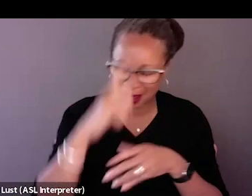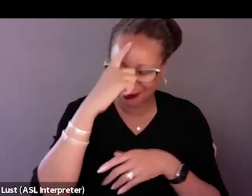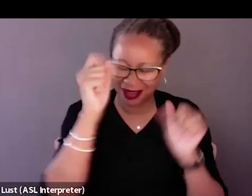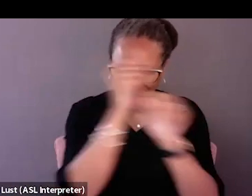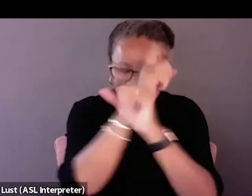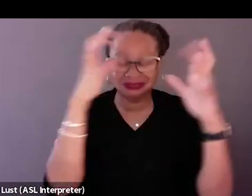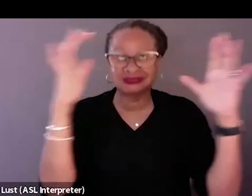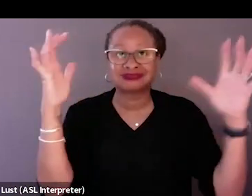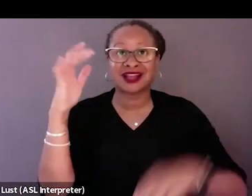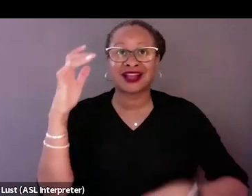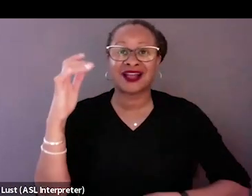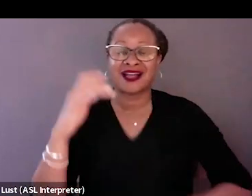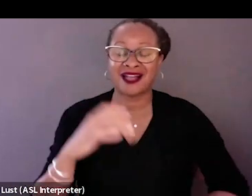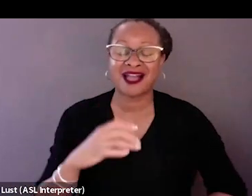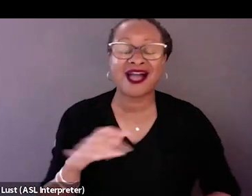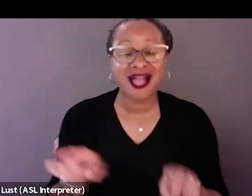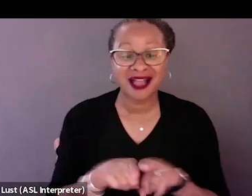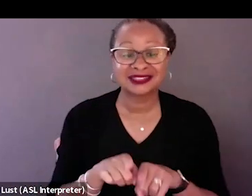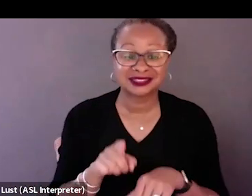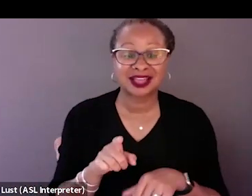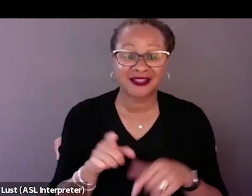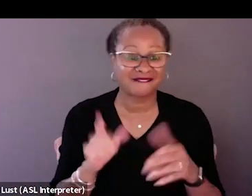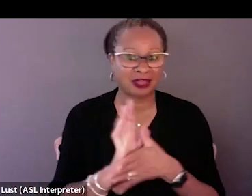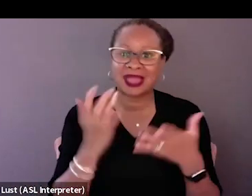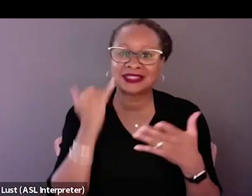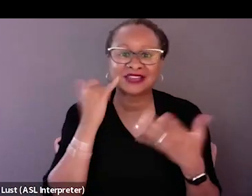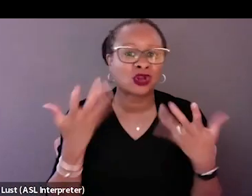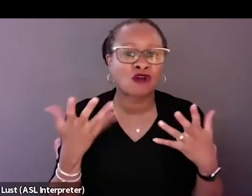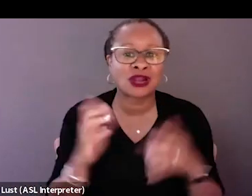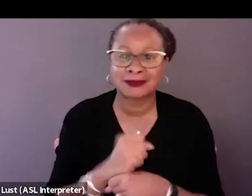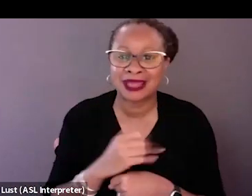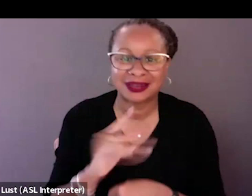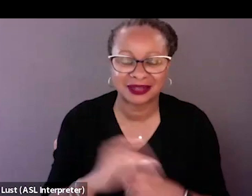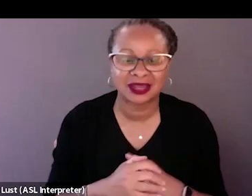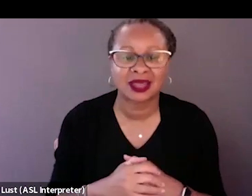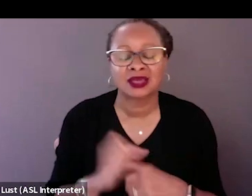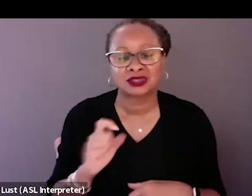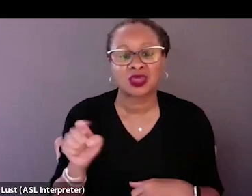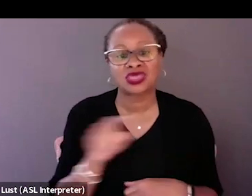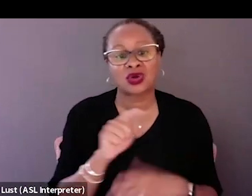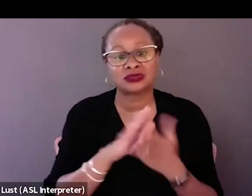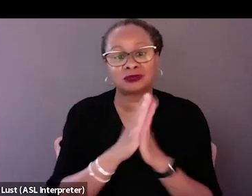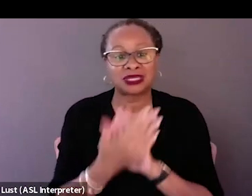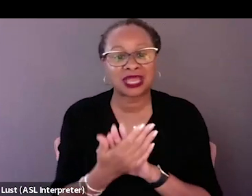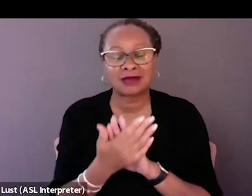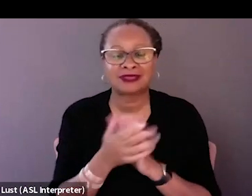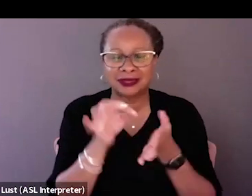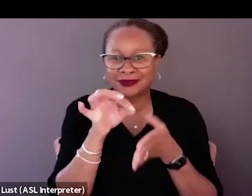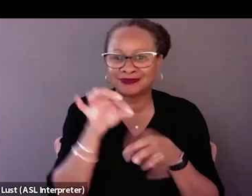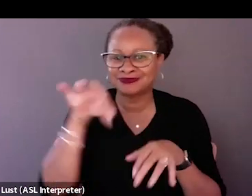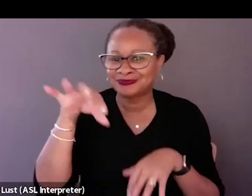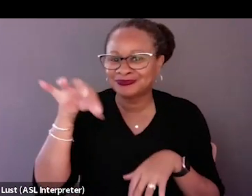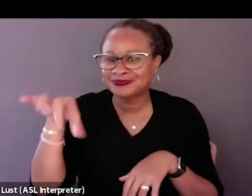though, like as a film, as though, we had already made it. And so those became the like kernels, like we knew we're